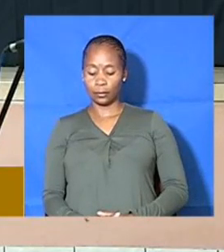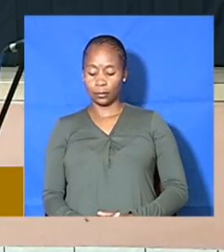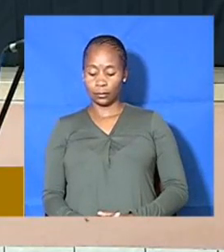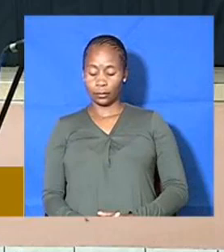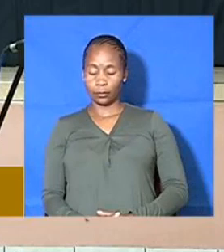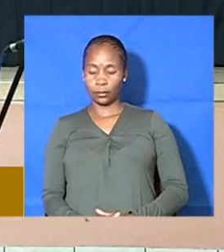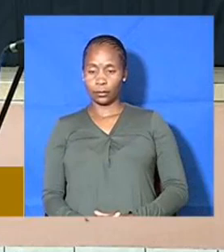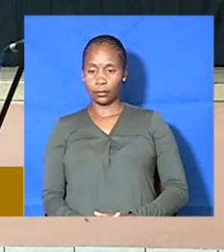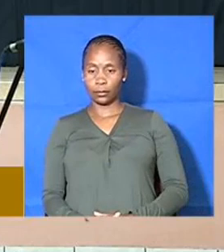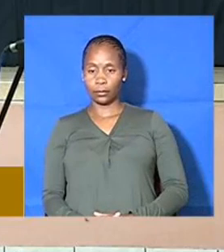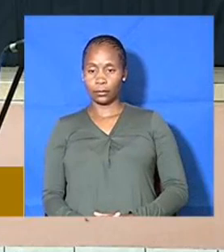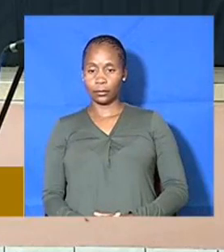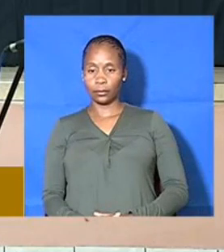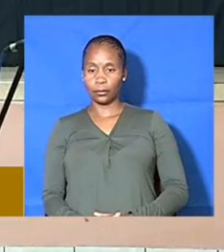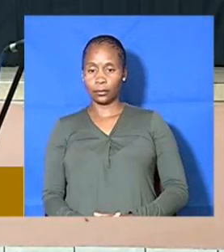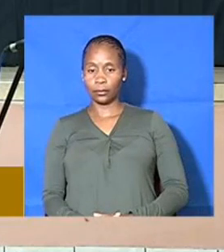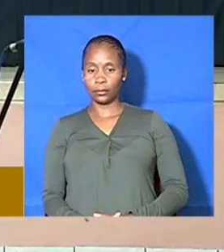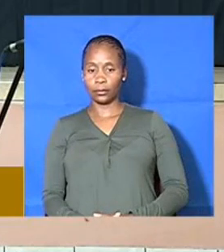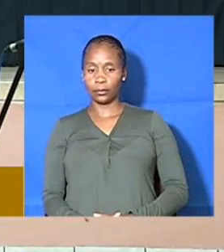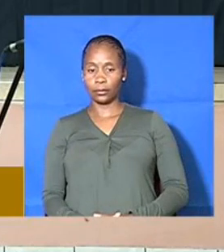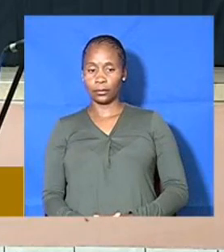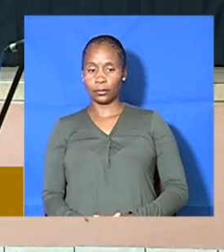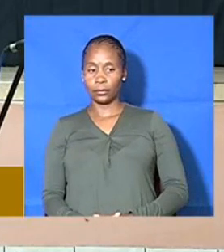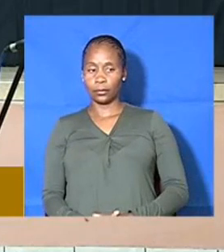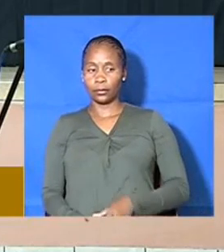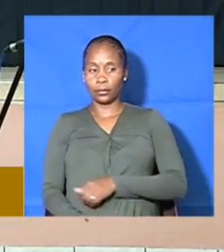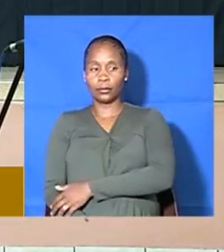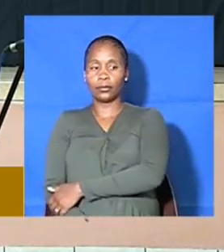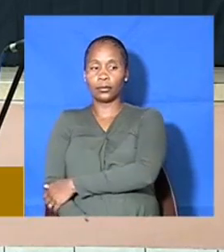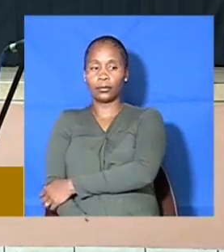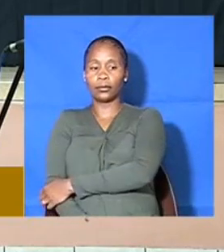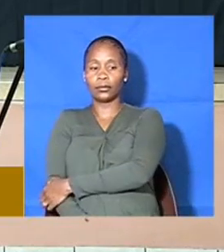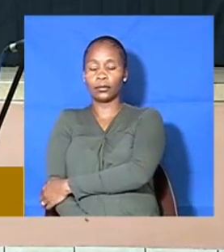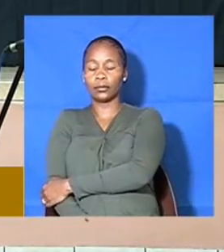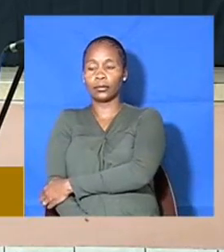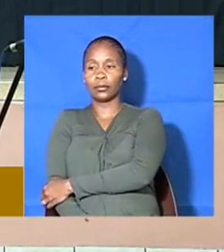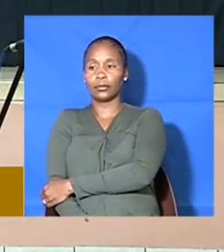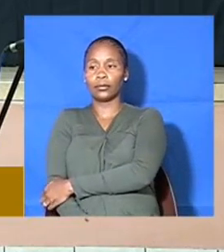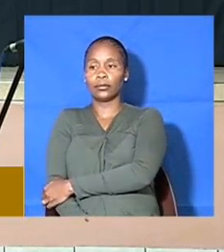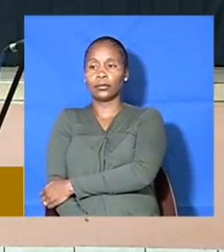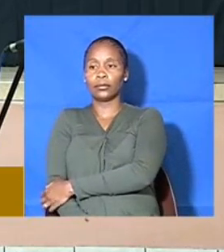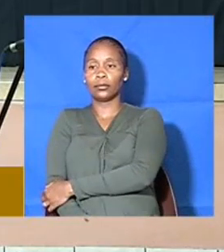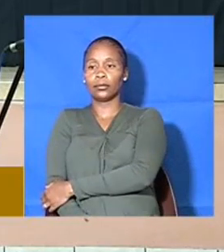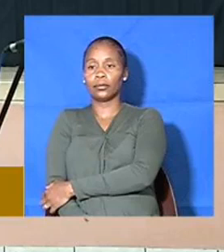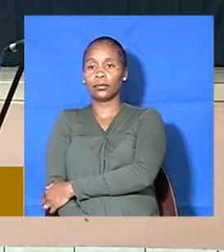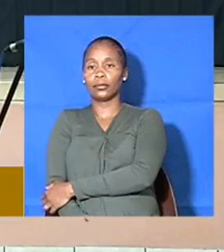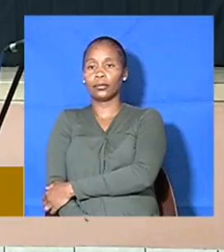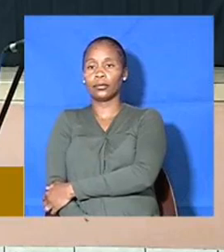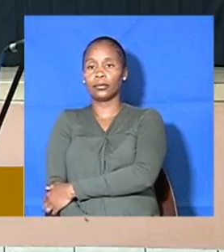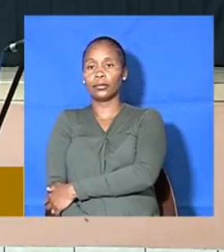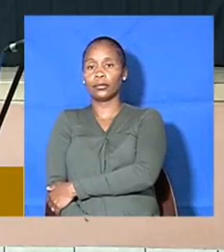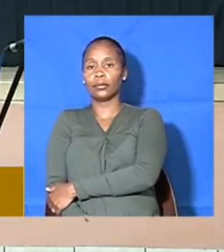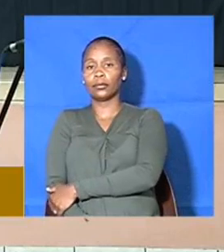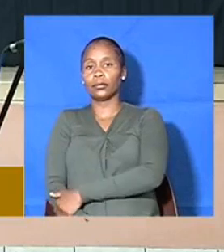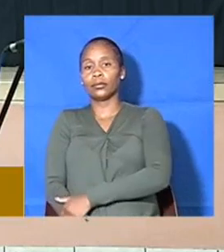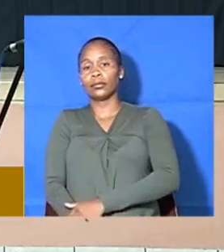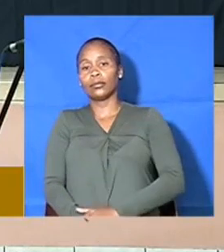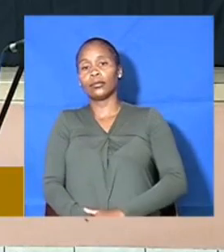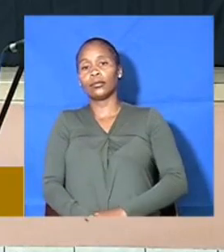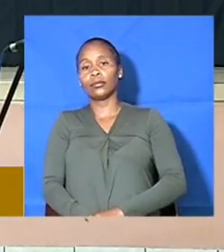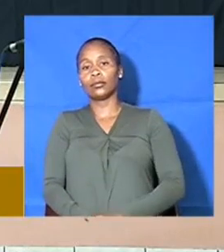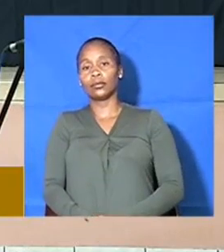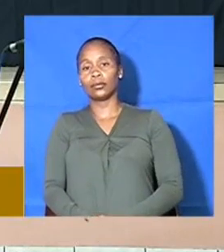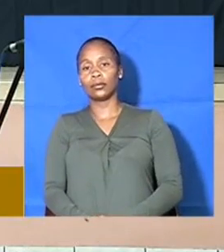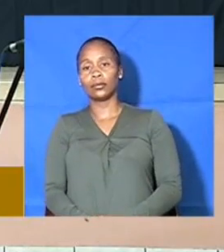ba ba be le bophelo bo botse ka gore bophelo bo botse bo a patelelwa. The bill intends to deal with